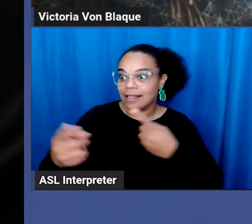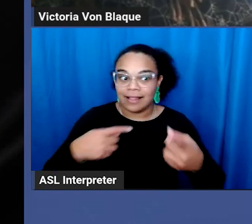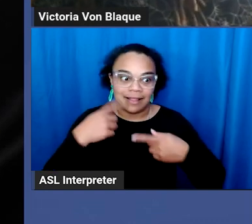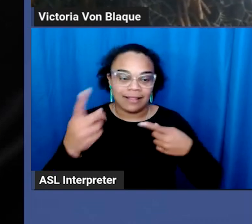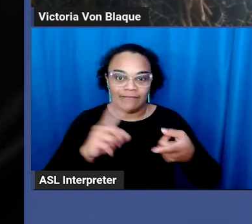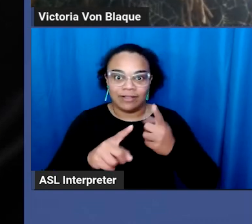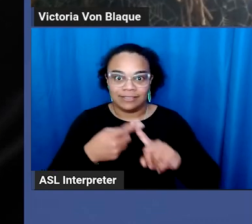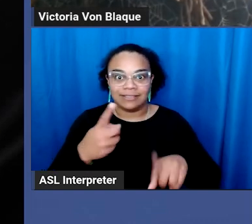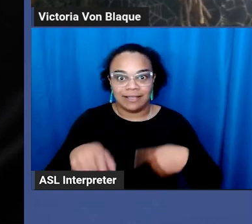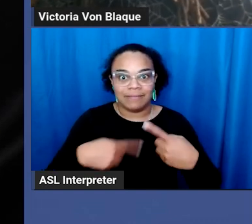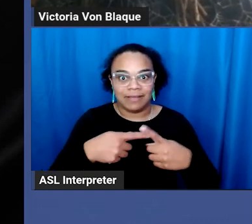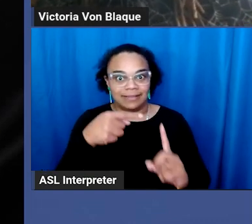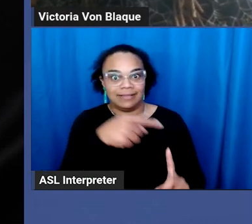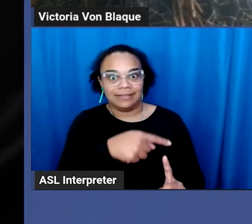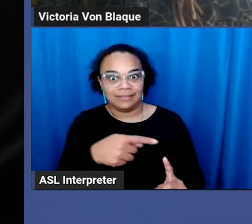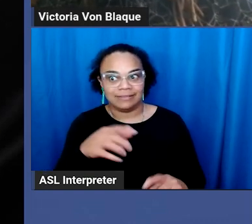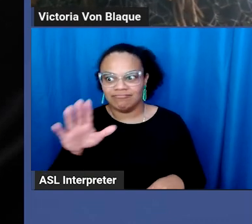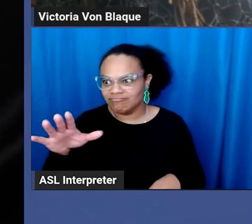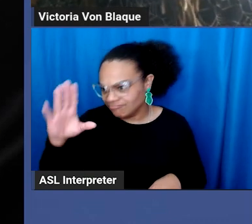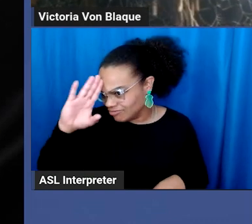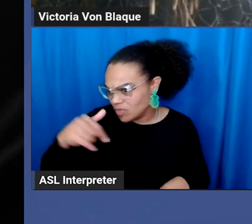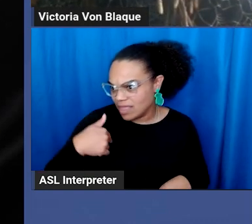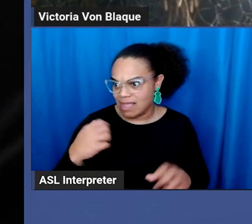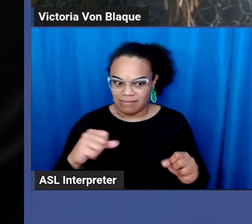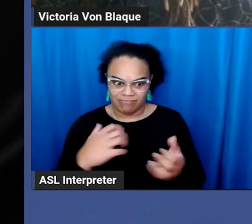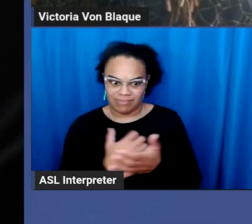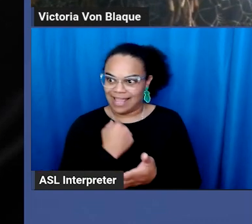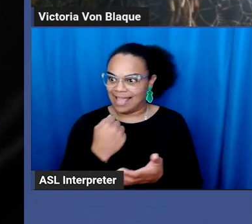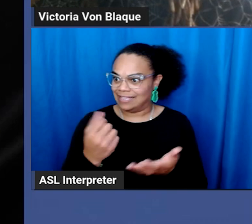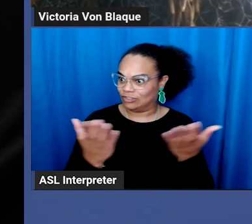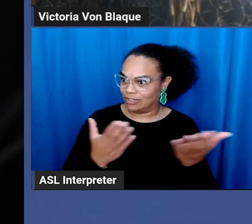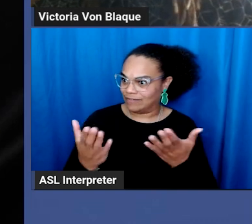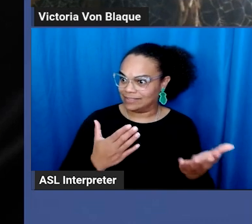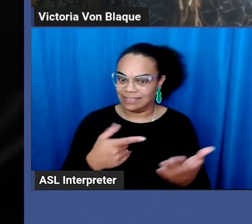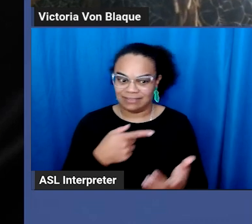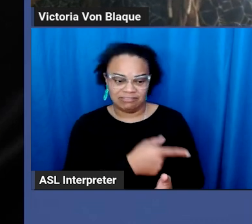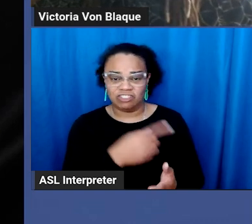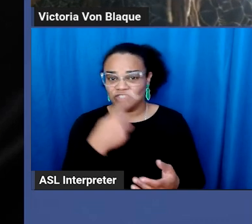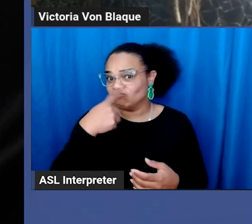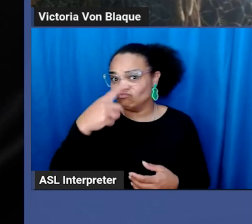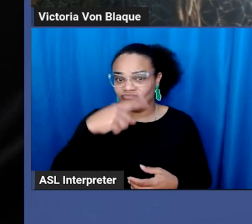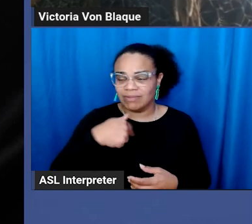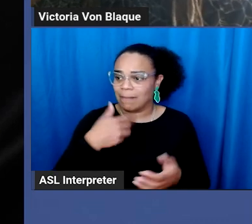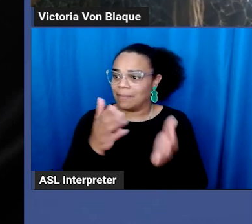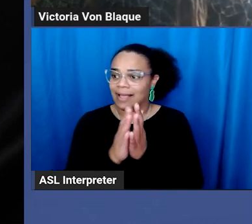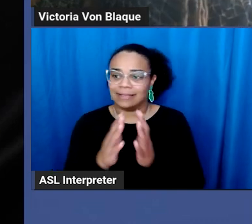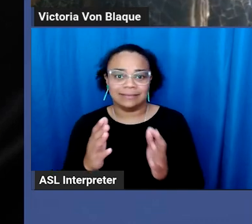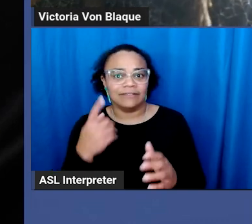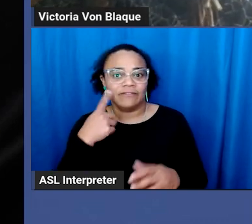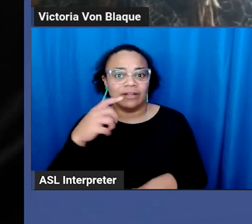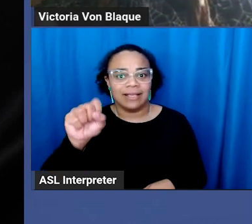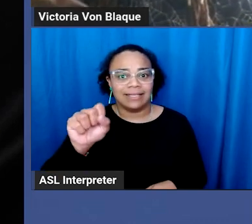where someone is not batting an eye because I'm asking for an STI panel every 2 weeks.